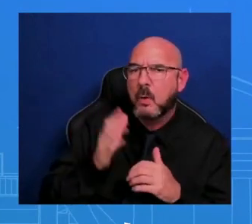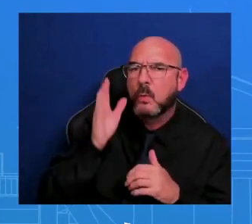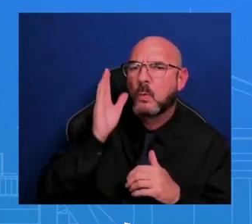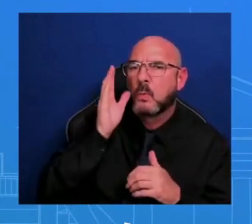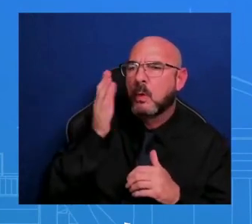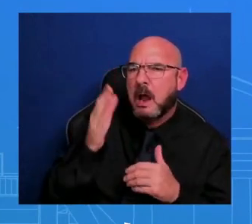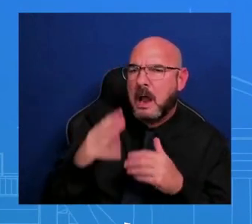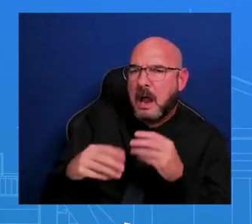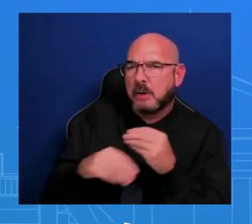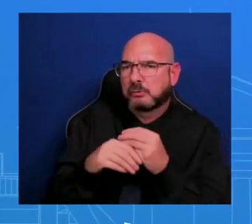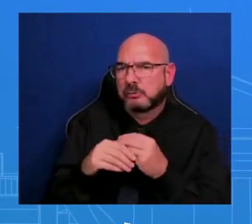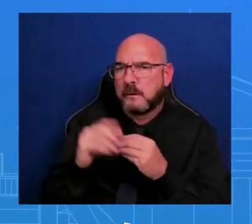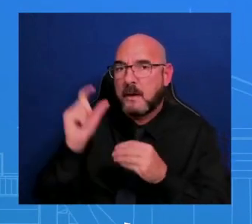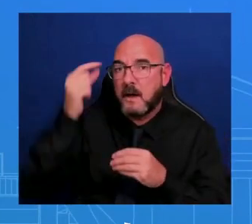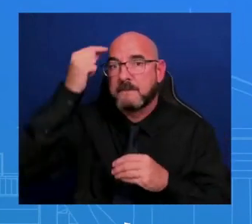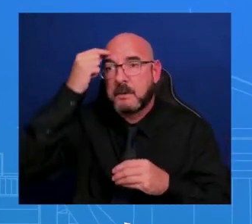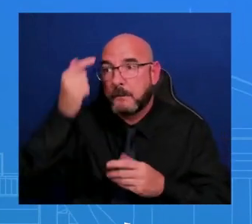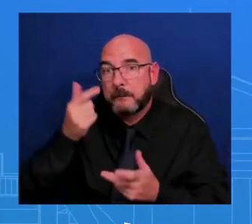process